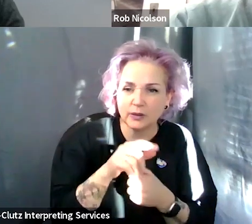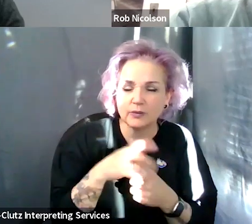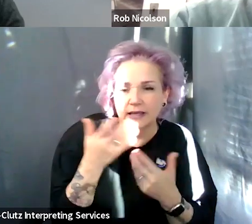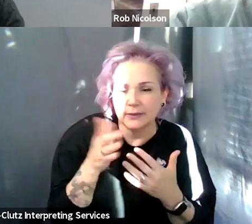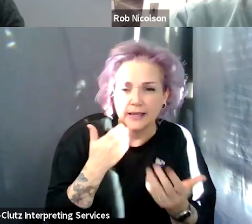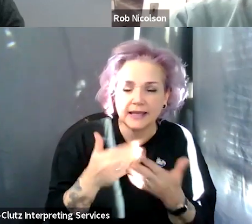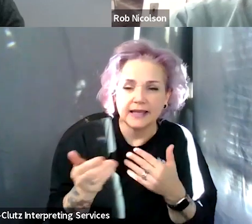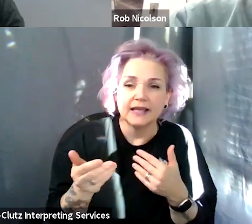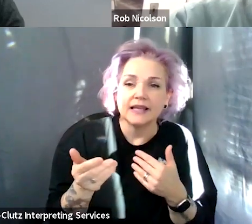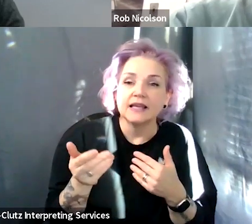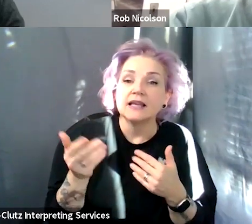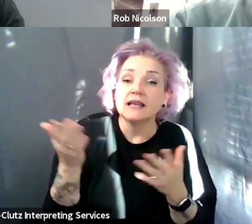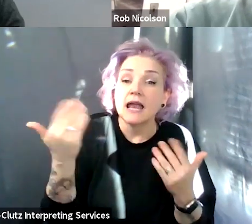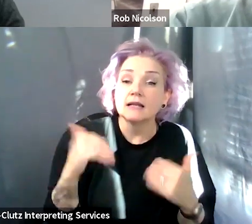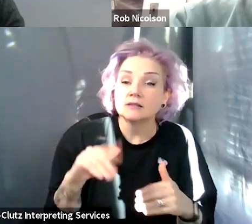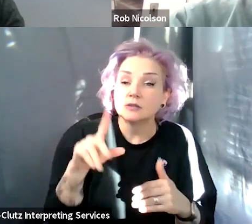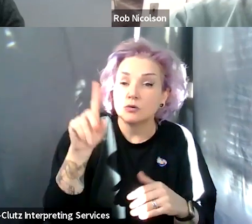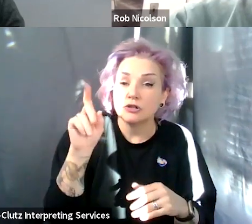question for you though is how